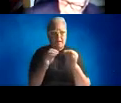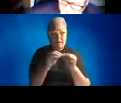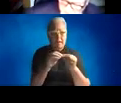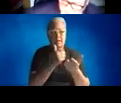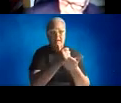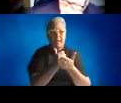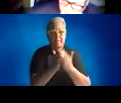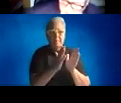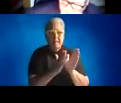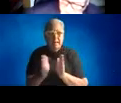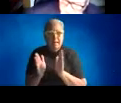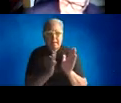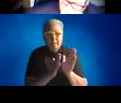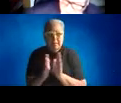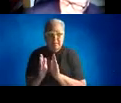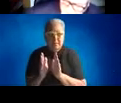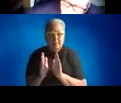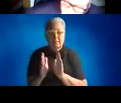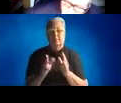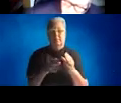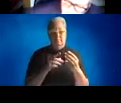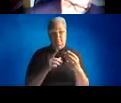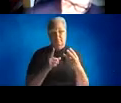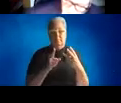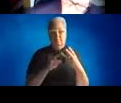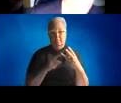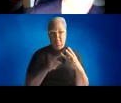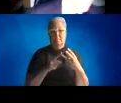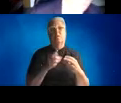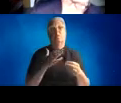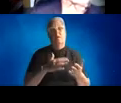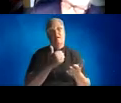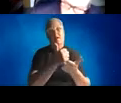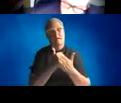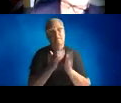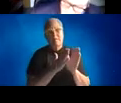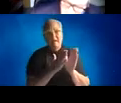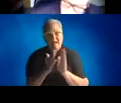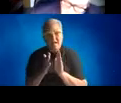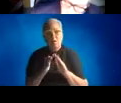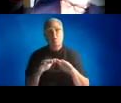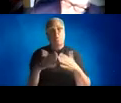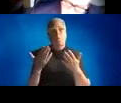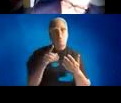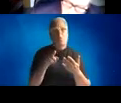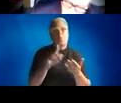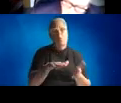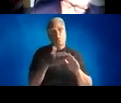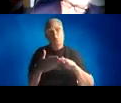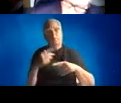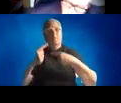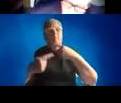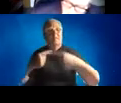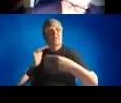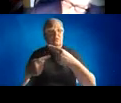is also Simon Mino Achieng, also for planning and implementation of programs and for program purposes.